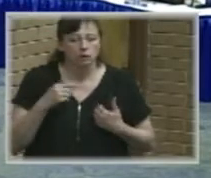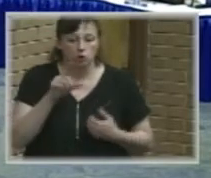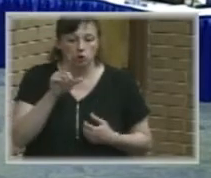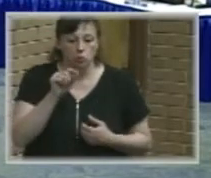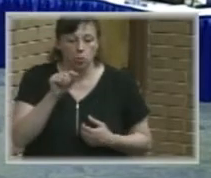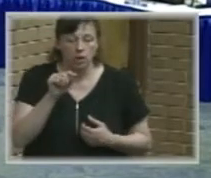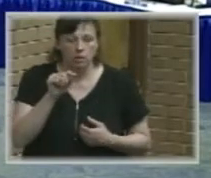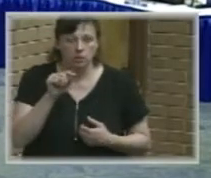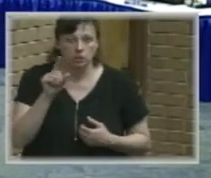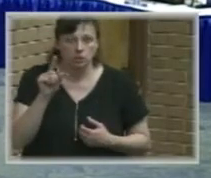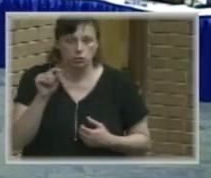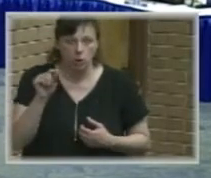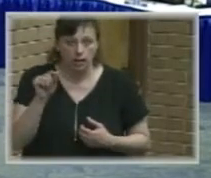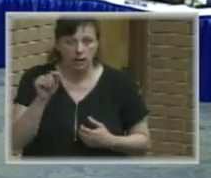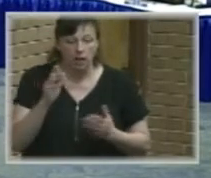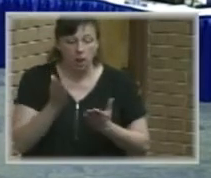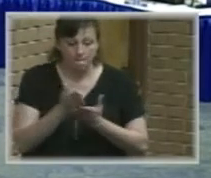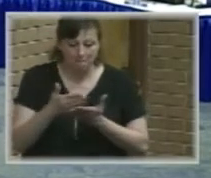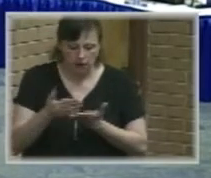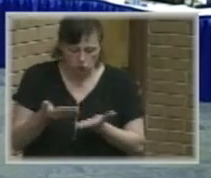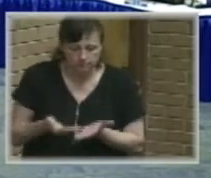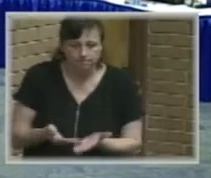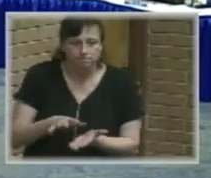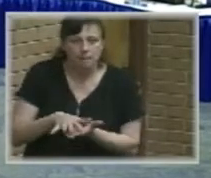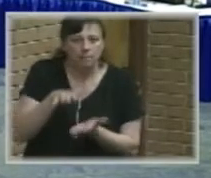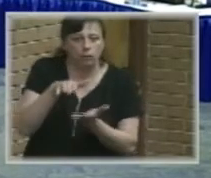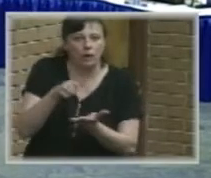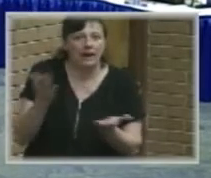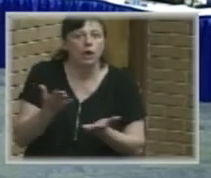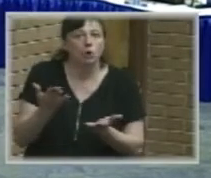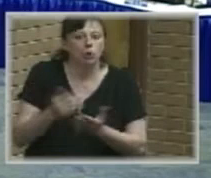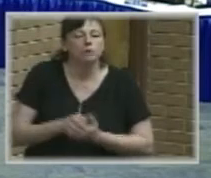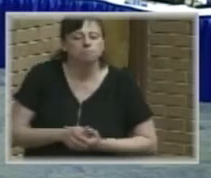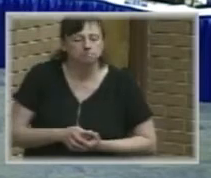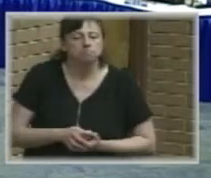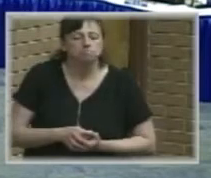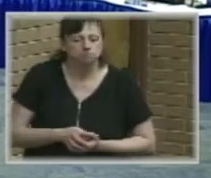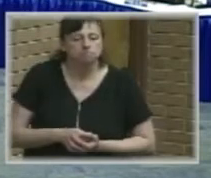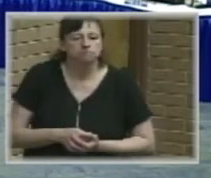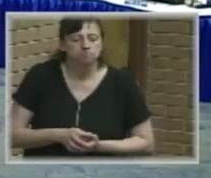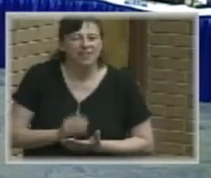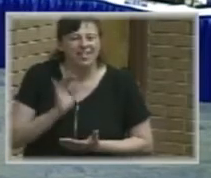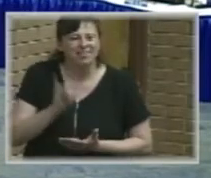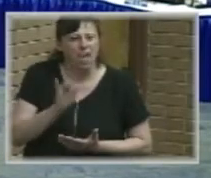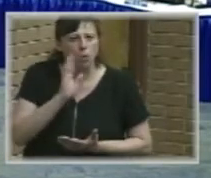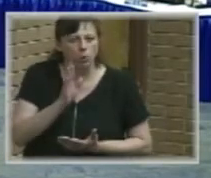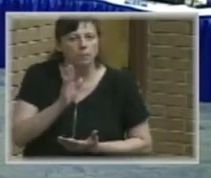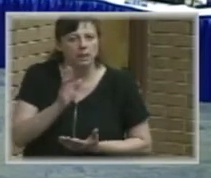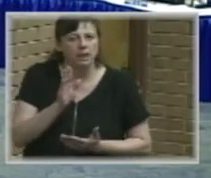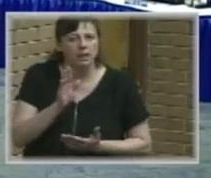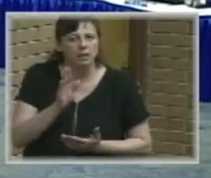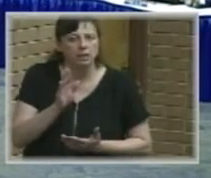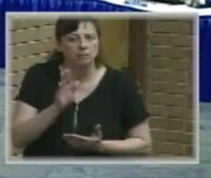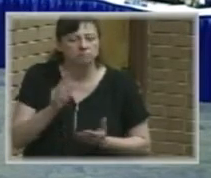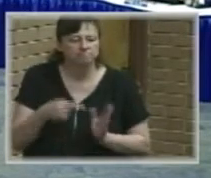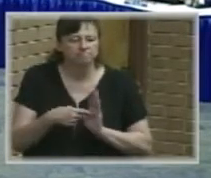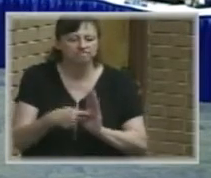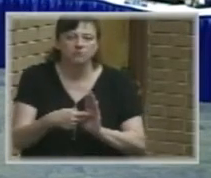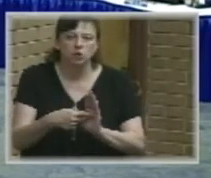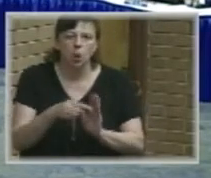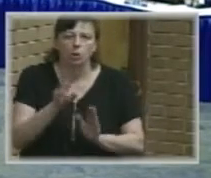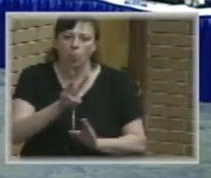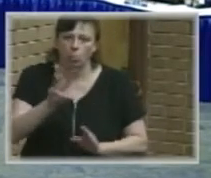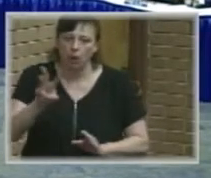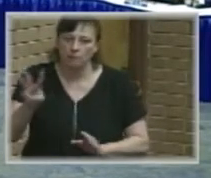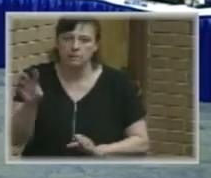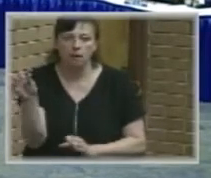2020 budget here that will be appearing online,